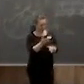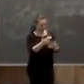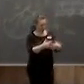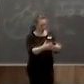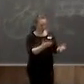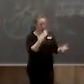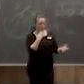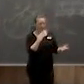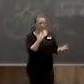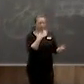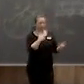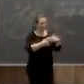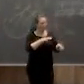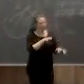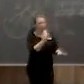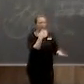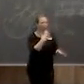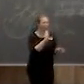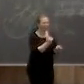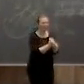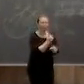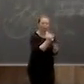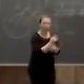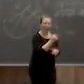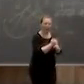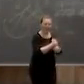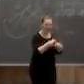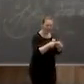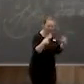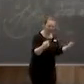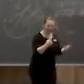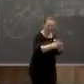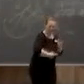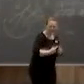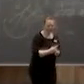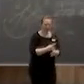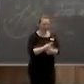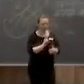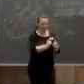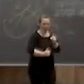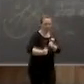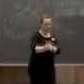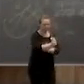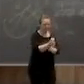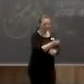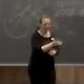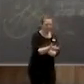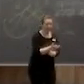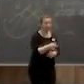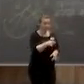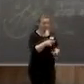good employee. You worked long hours, you were ruthless, you know, you had sores on your elbows, and that was a kind of role model back